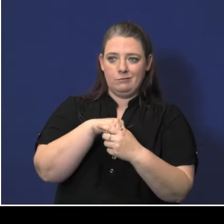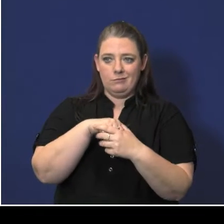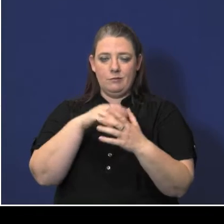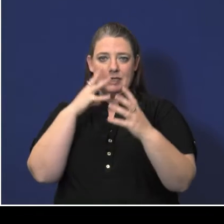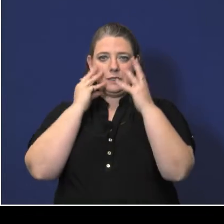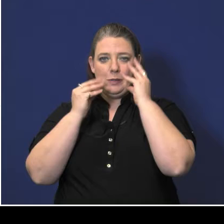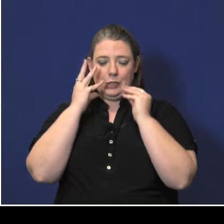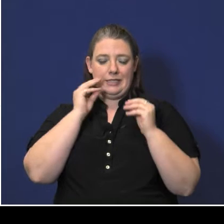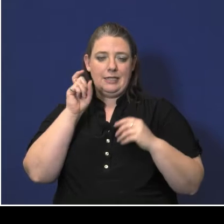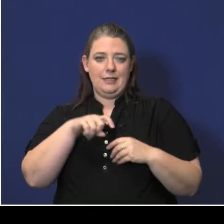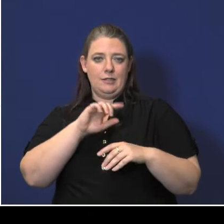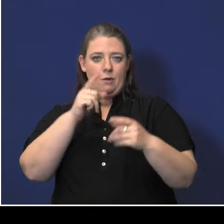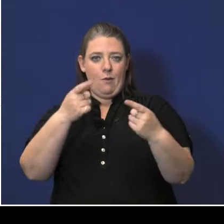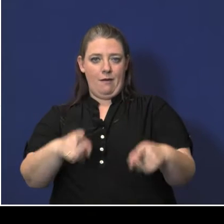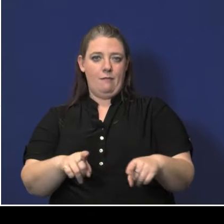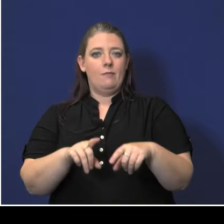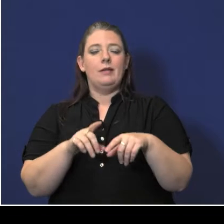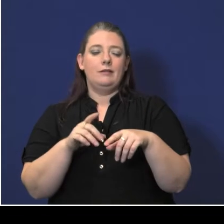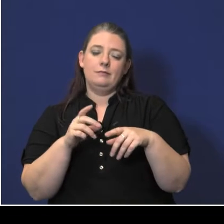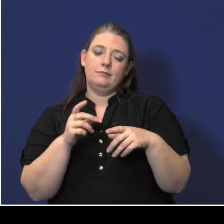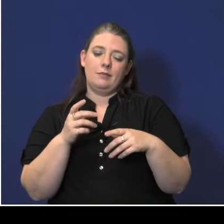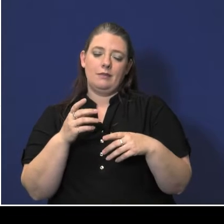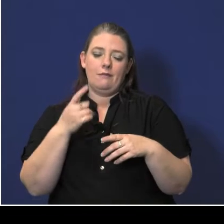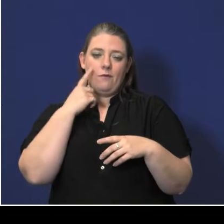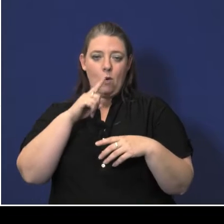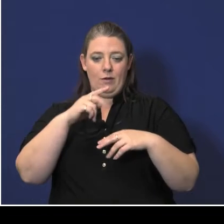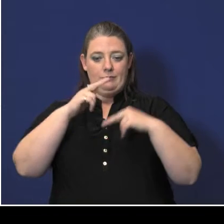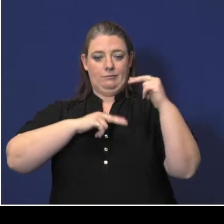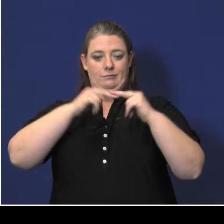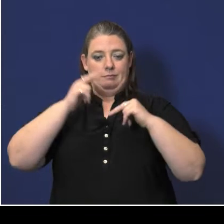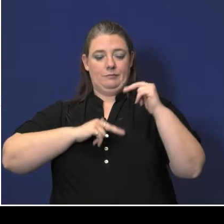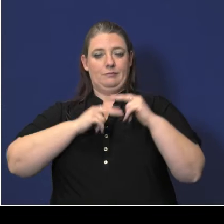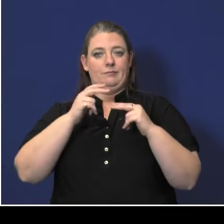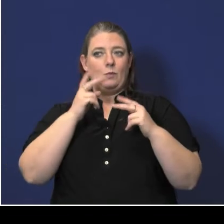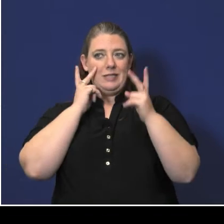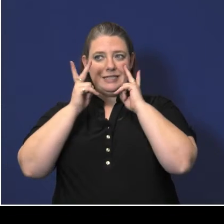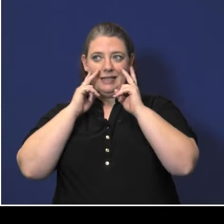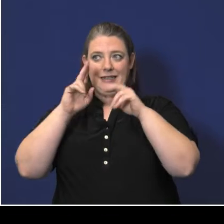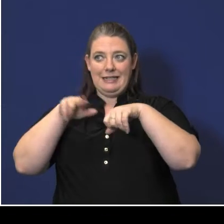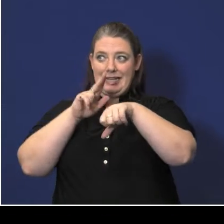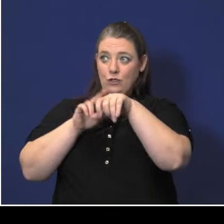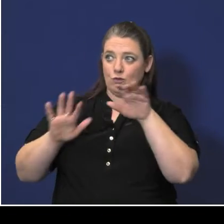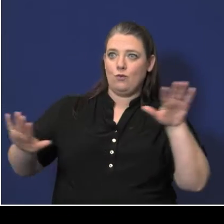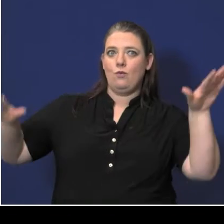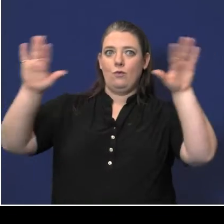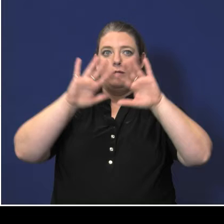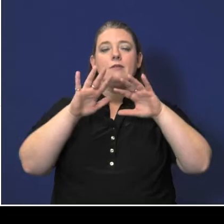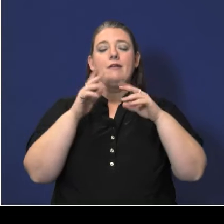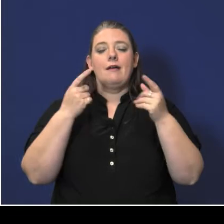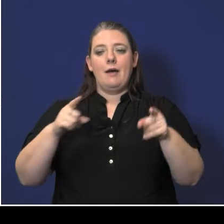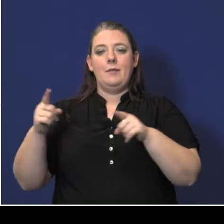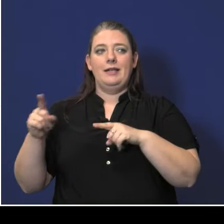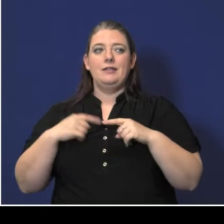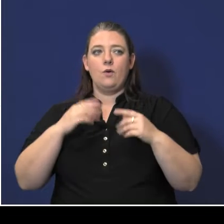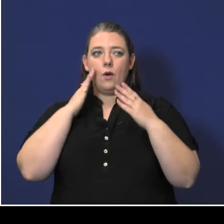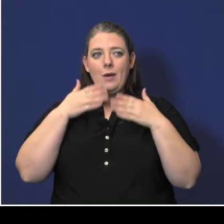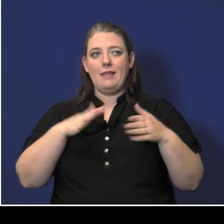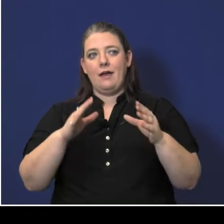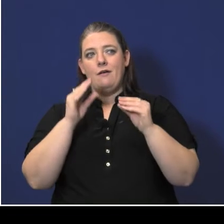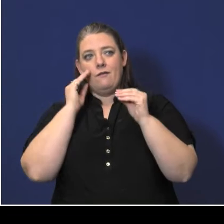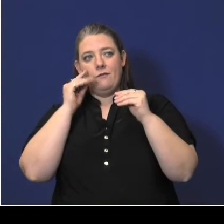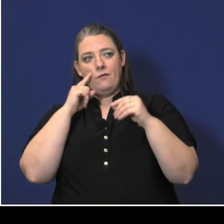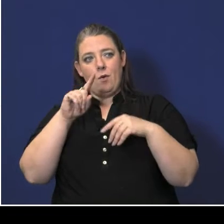experiences that need to take place in facilities like this that we're seeing nationwide and worldwide. So it will allow for broadcasting